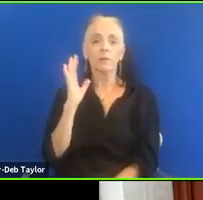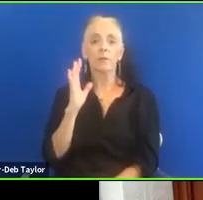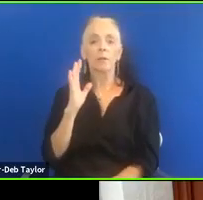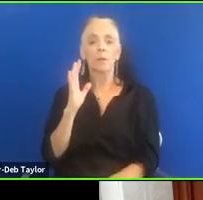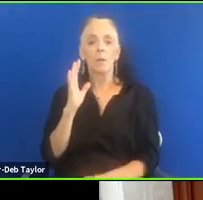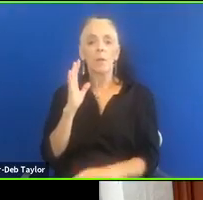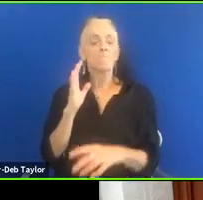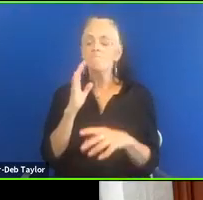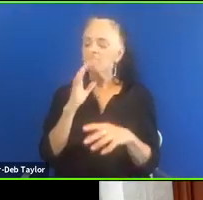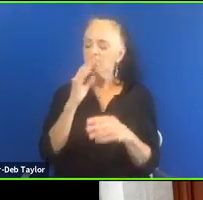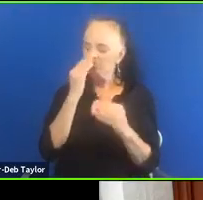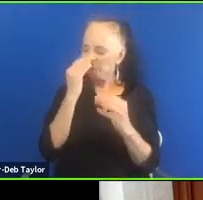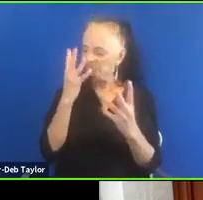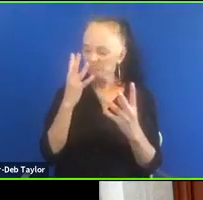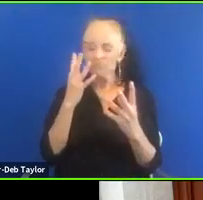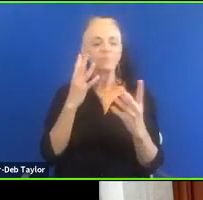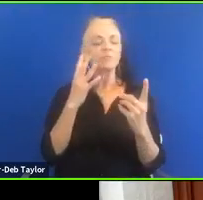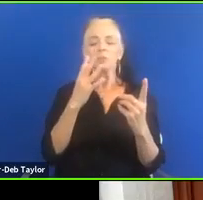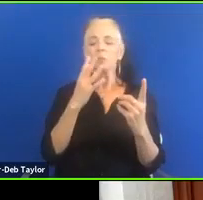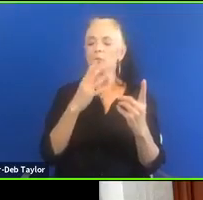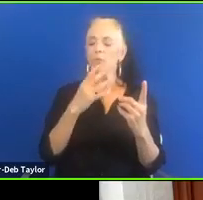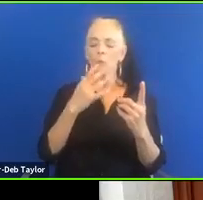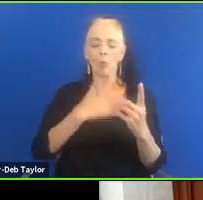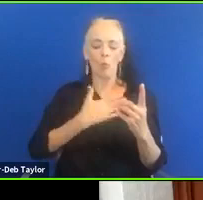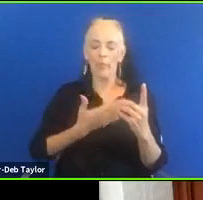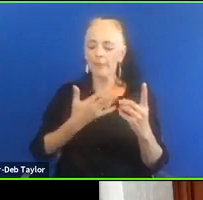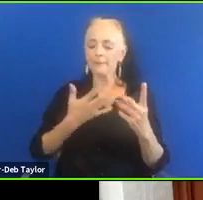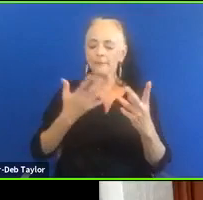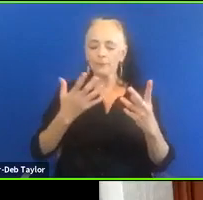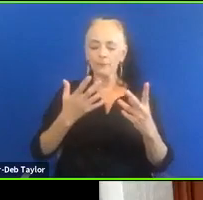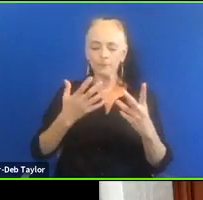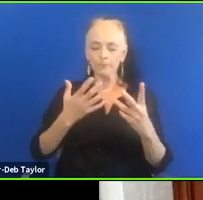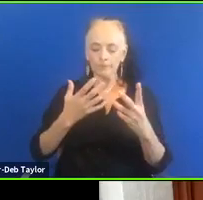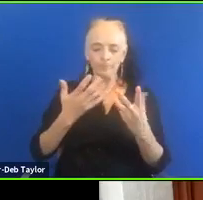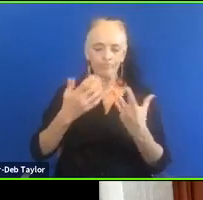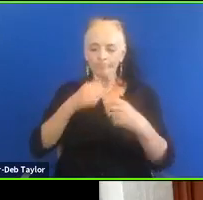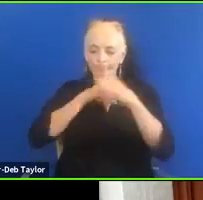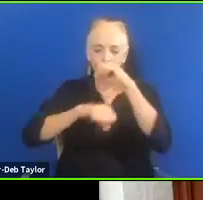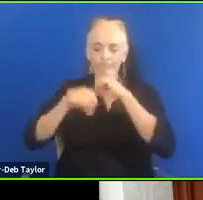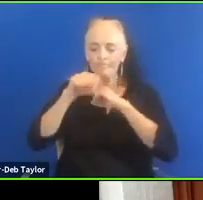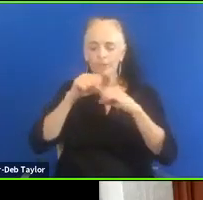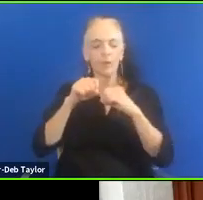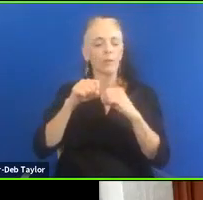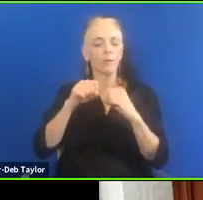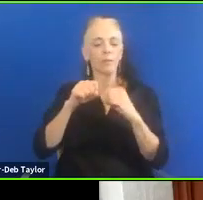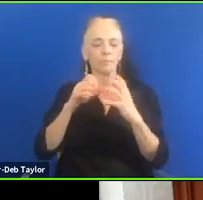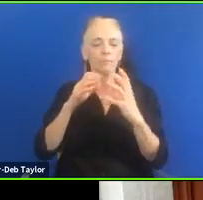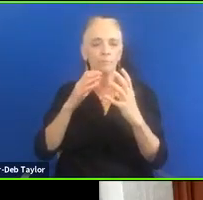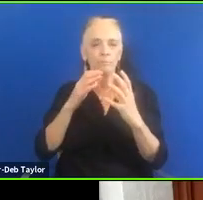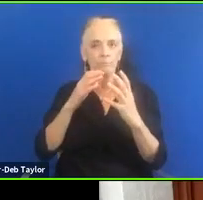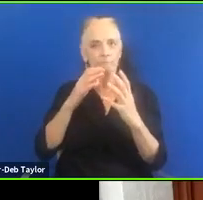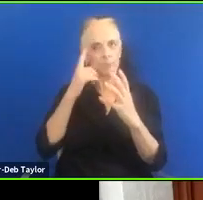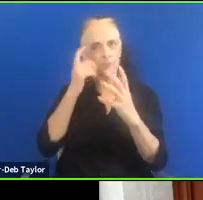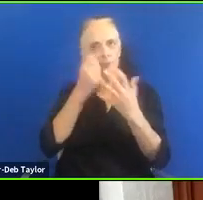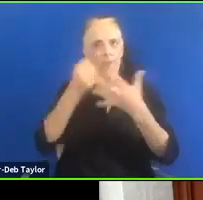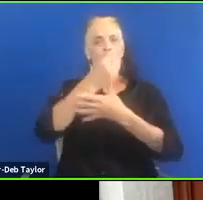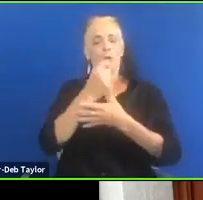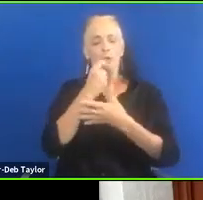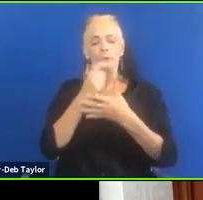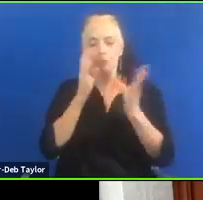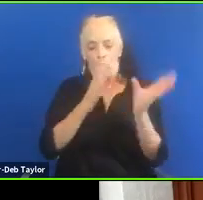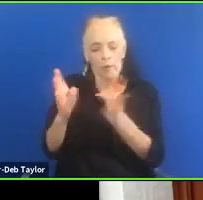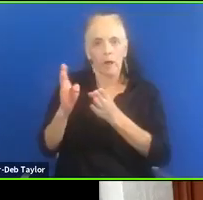organizing to make sure people get their food needs met. Or movements in India that I see where they're doing really creative actions to